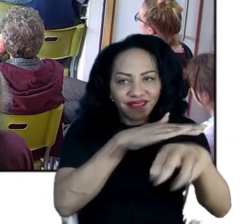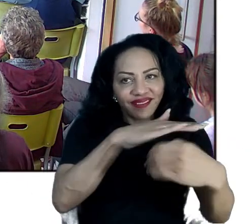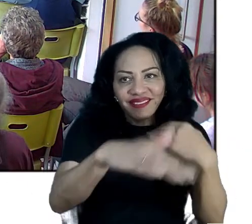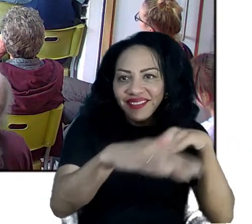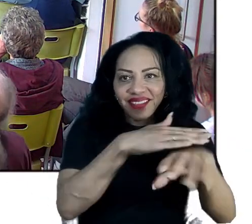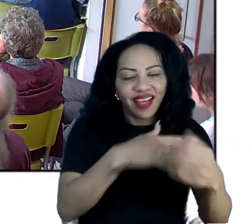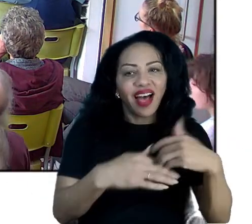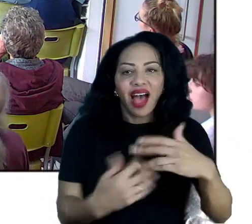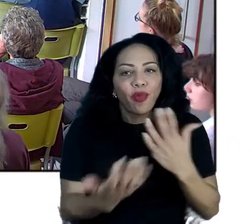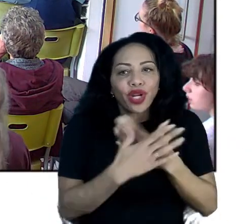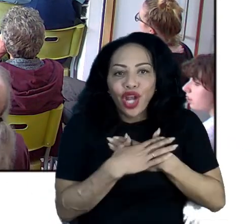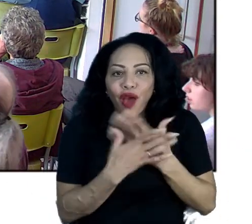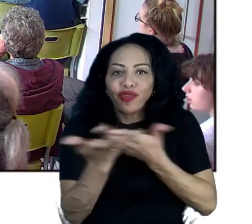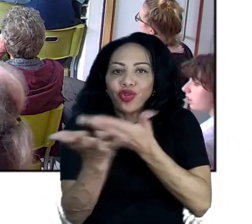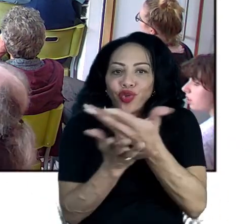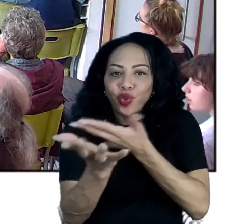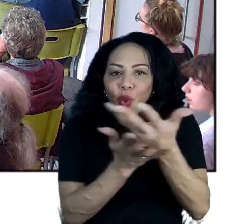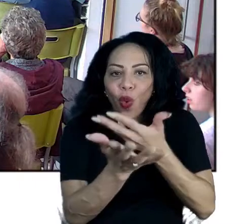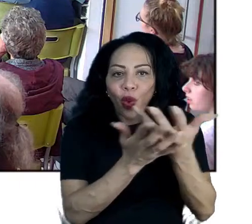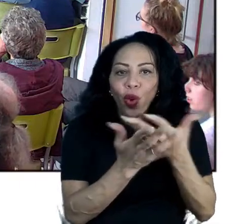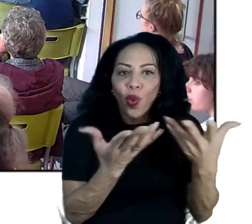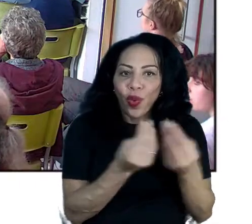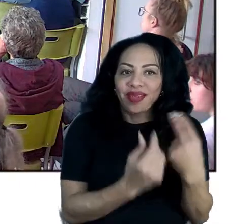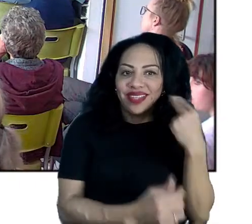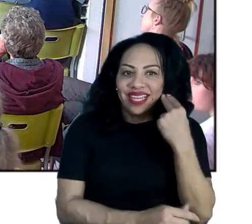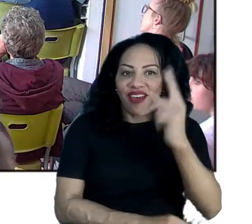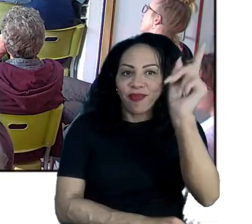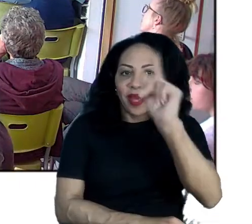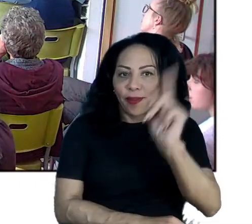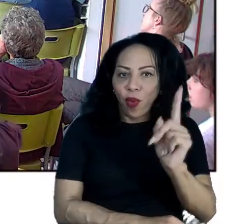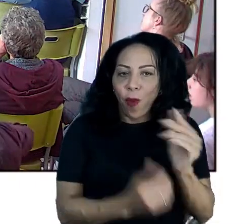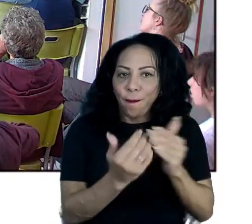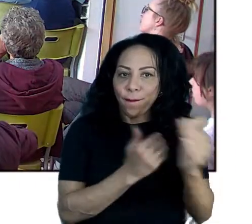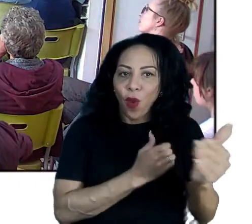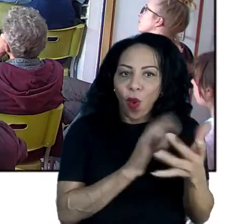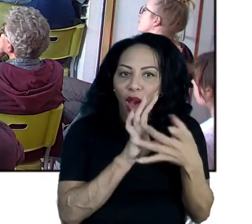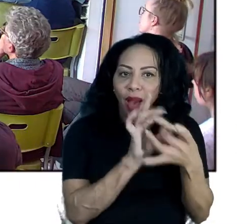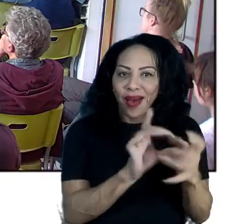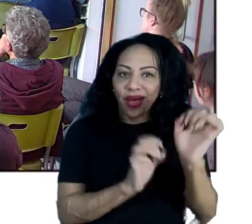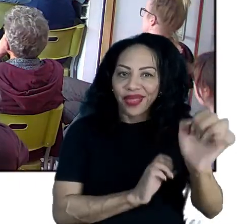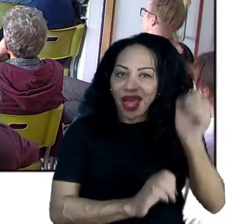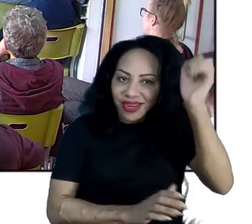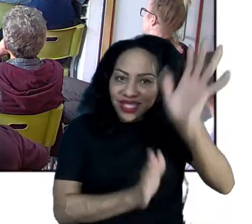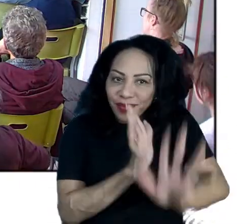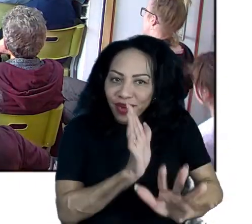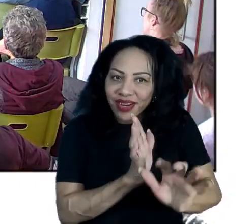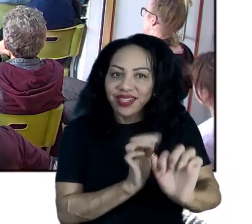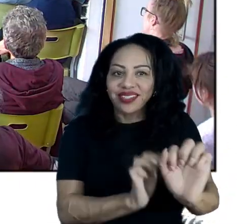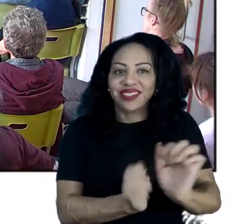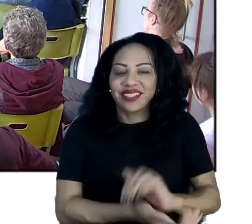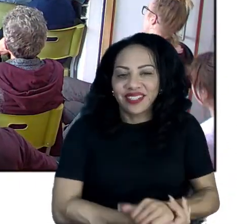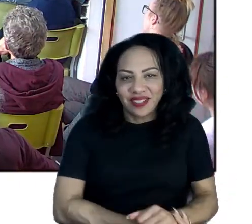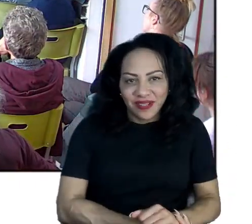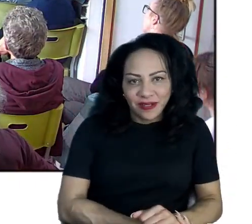that experience of using that technology. I'd love to do that. And was there one quick one here at the front?